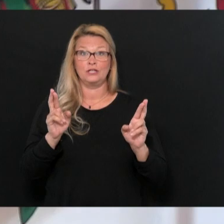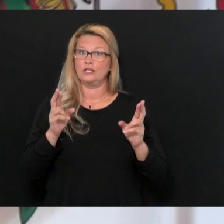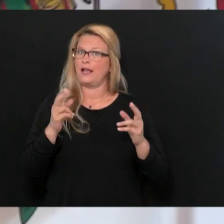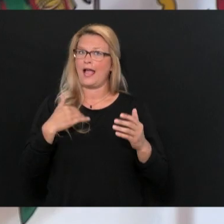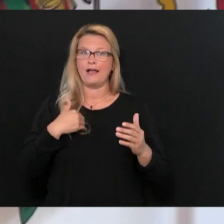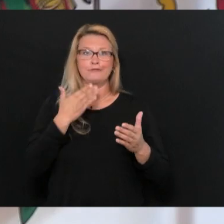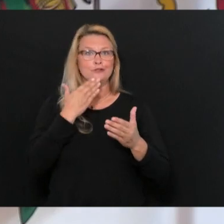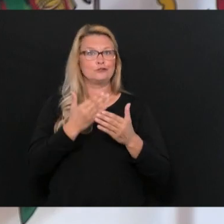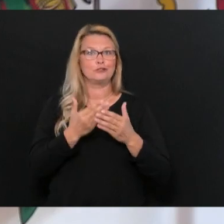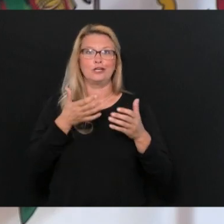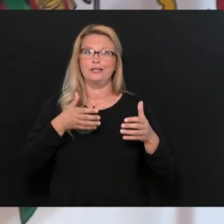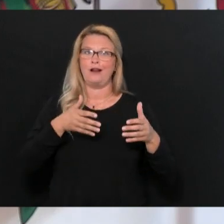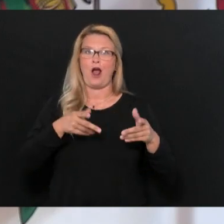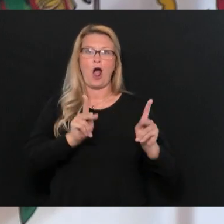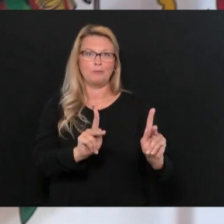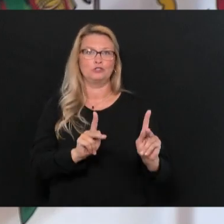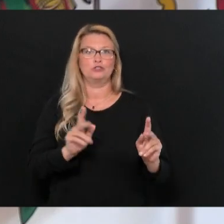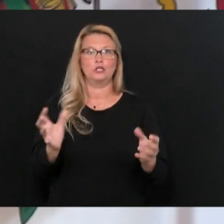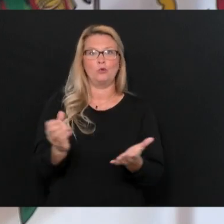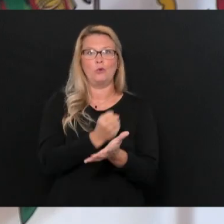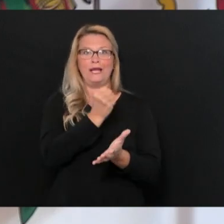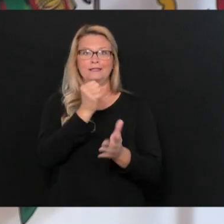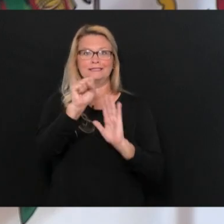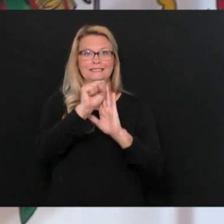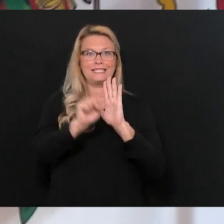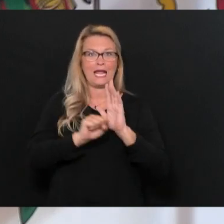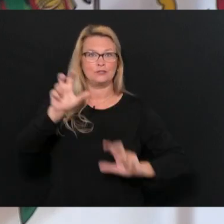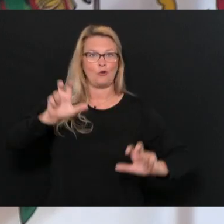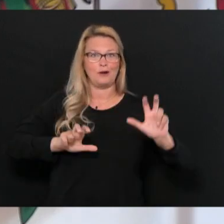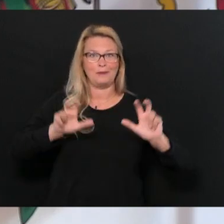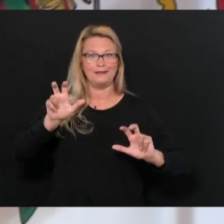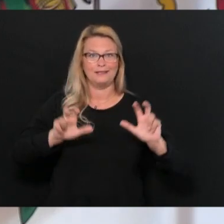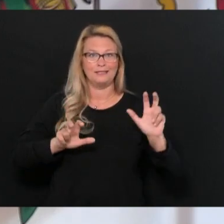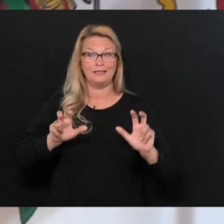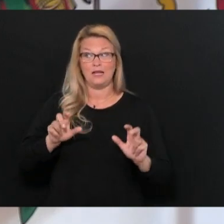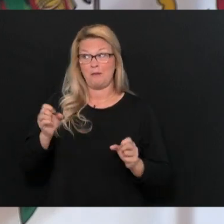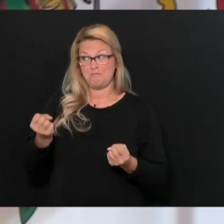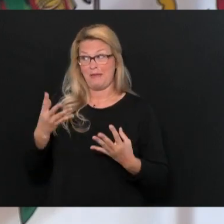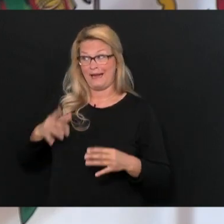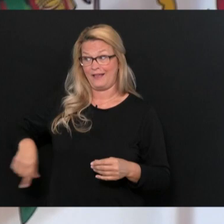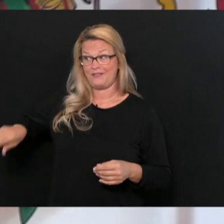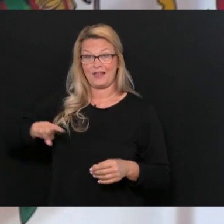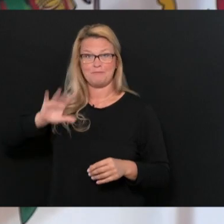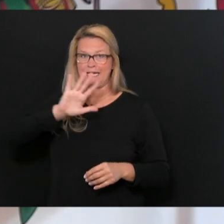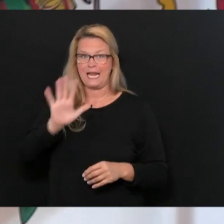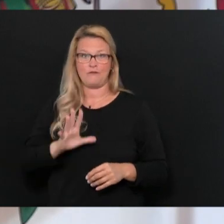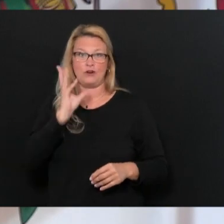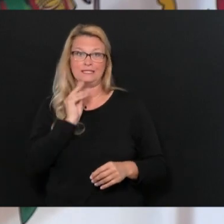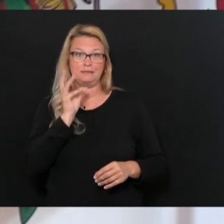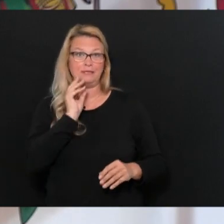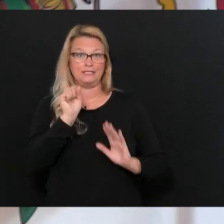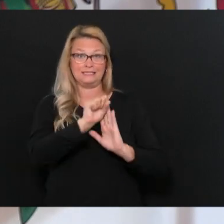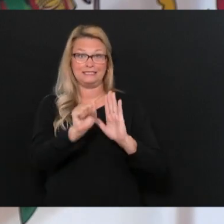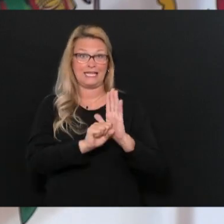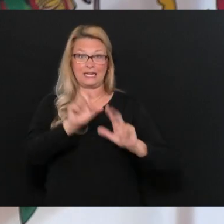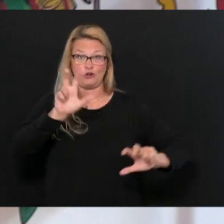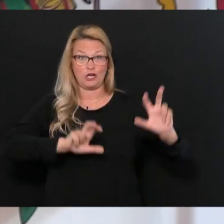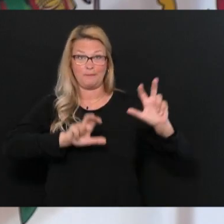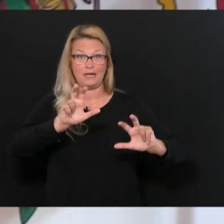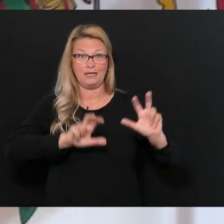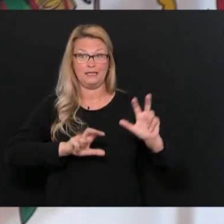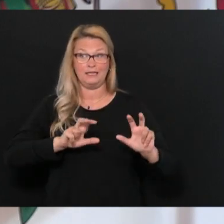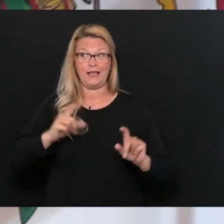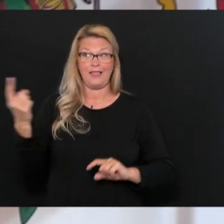tournament. Many of them had never been to the state tournament before, and it was a big, big time deal. They came down the